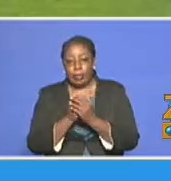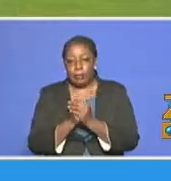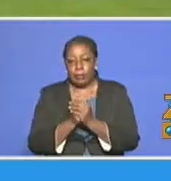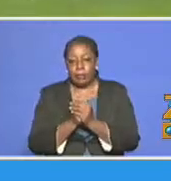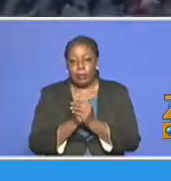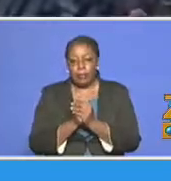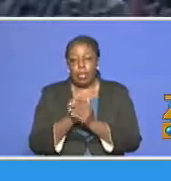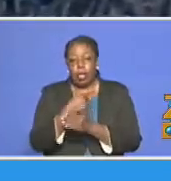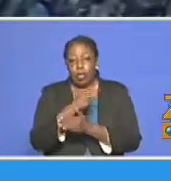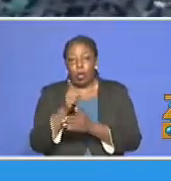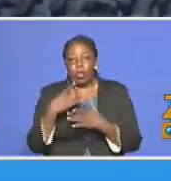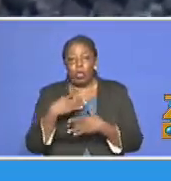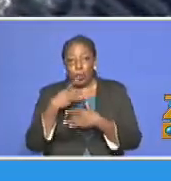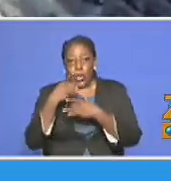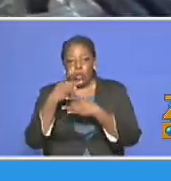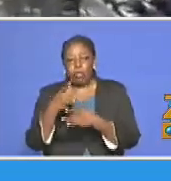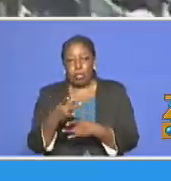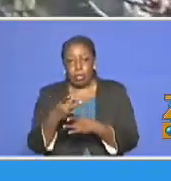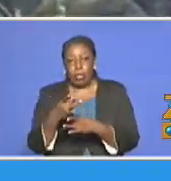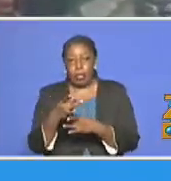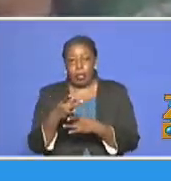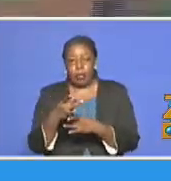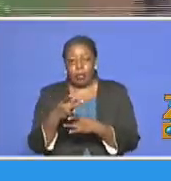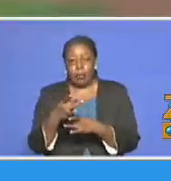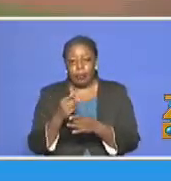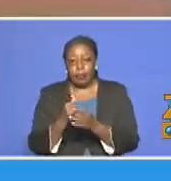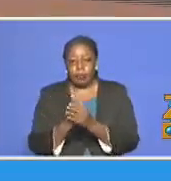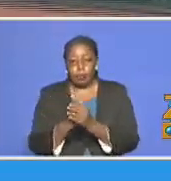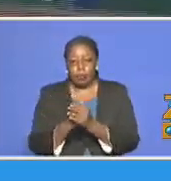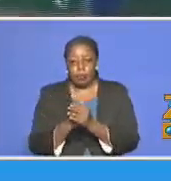for those of you interested in voting, you can go to